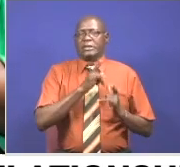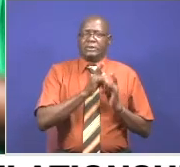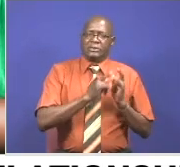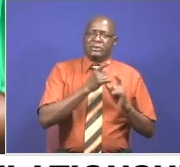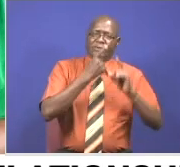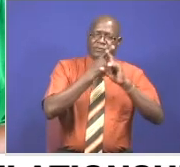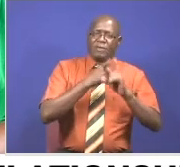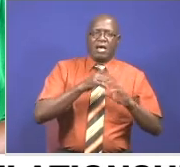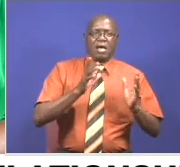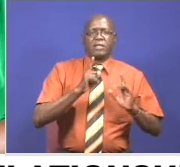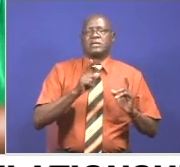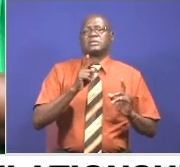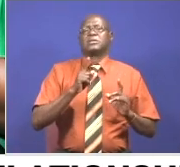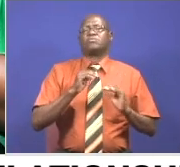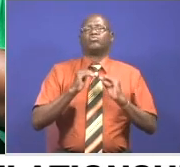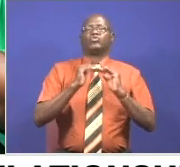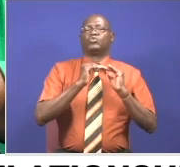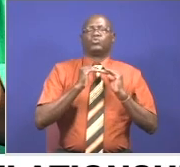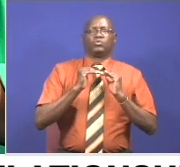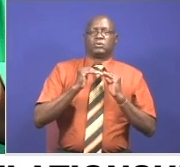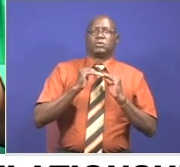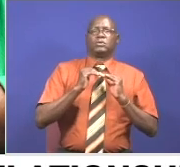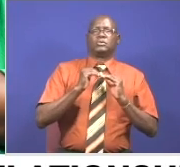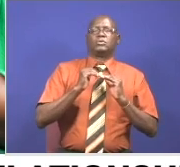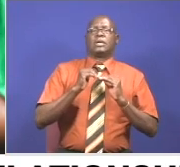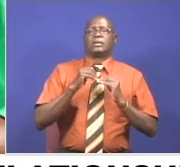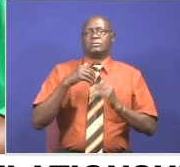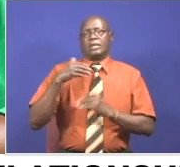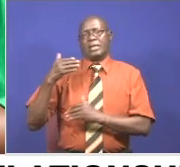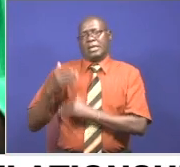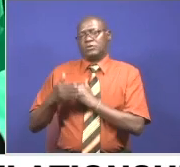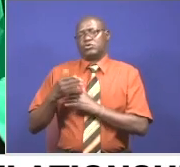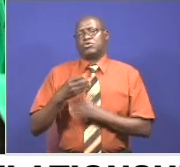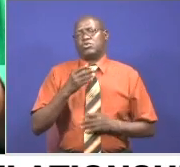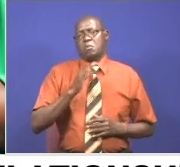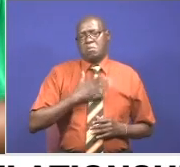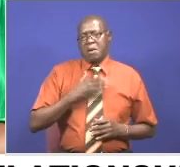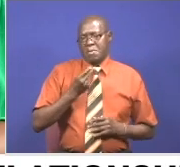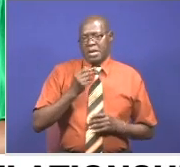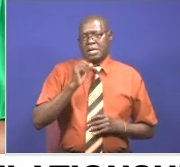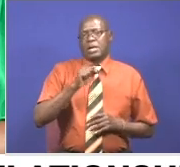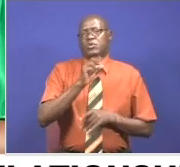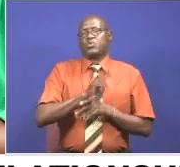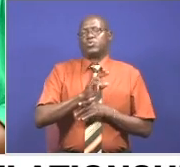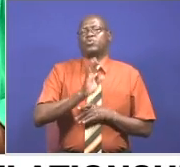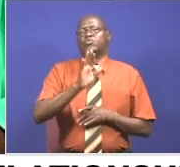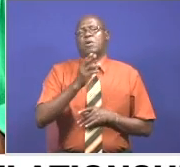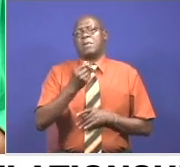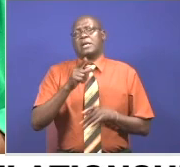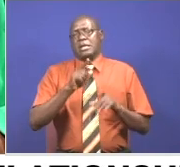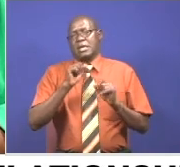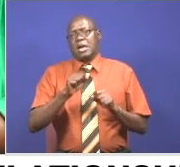be a mutual relationship, so that my money can be used, your money can also be used. But then now